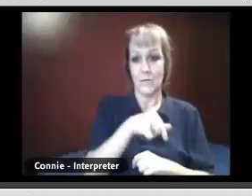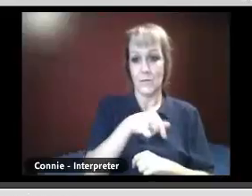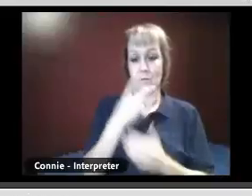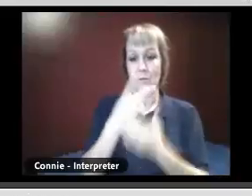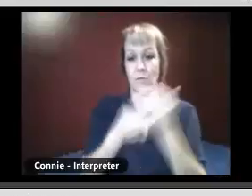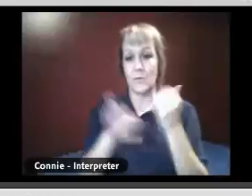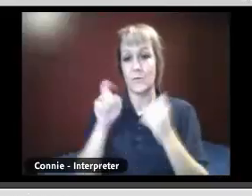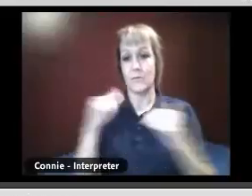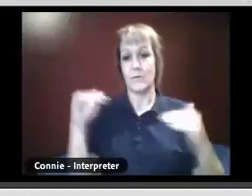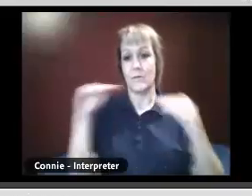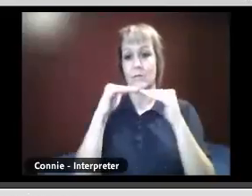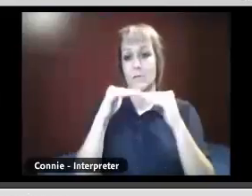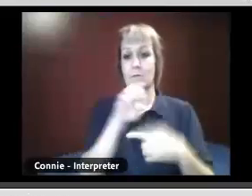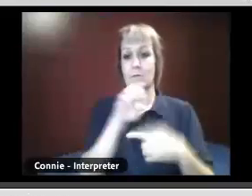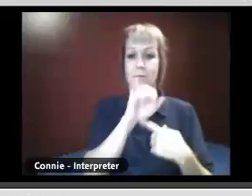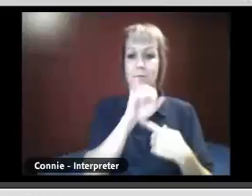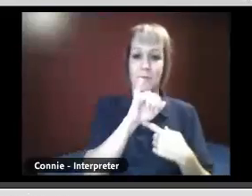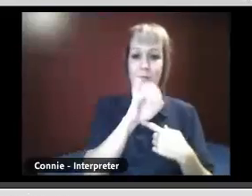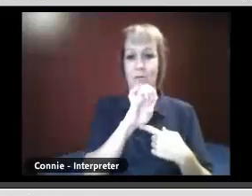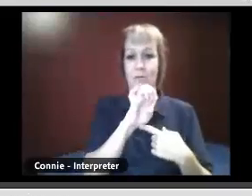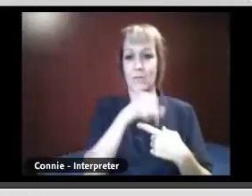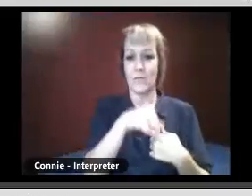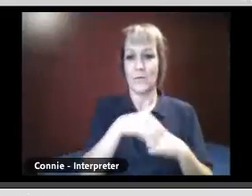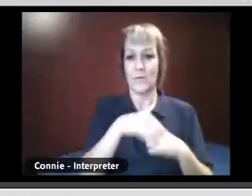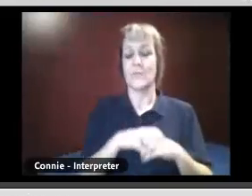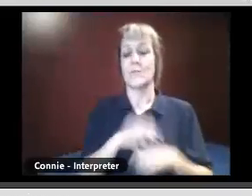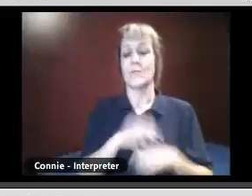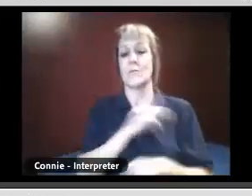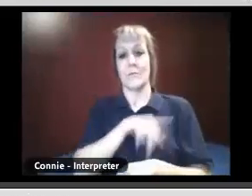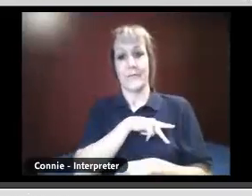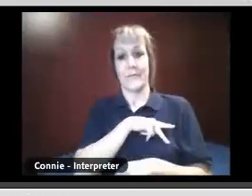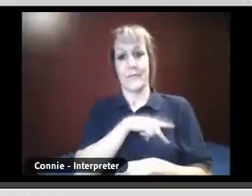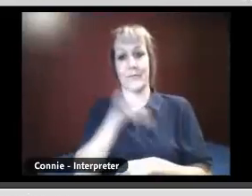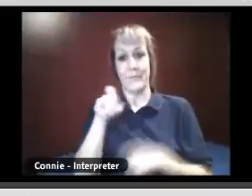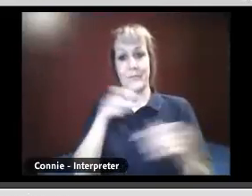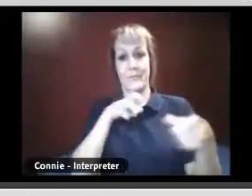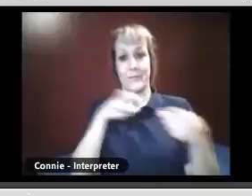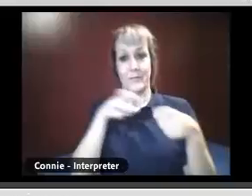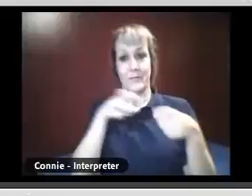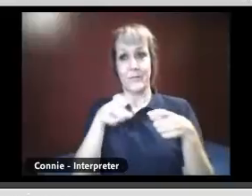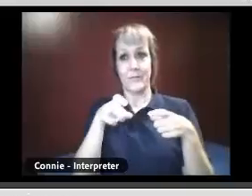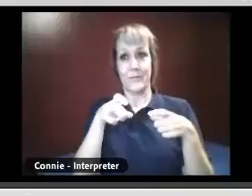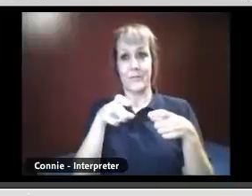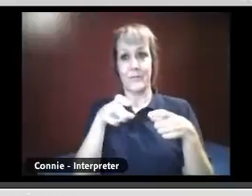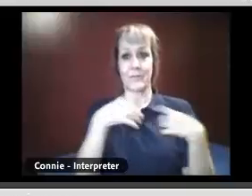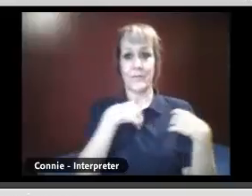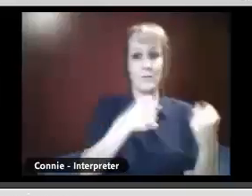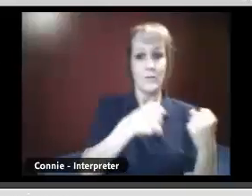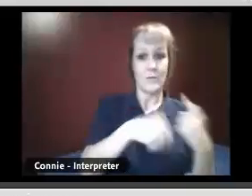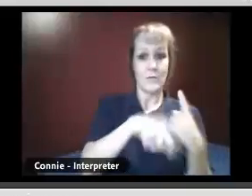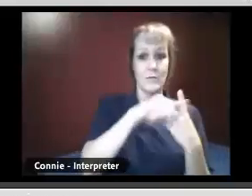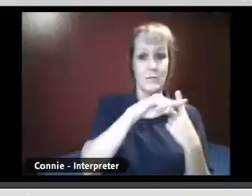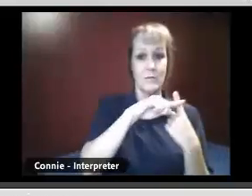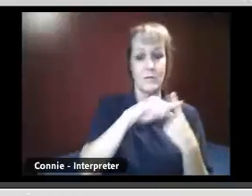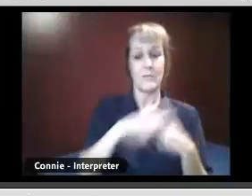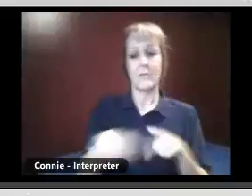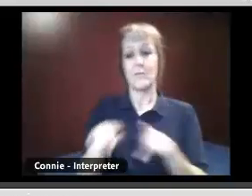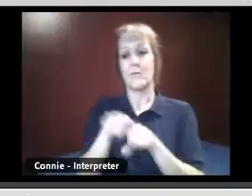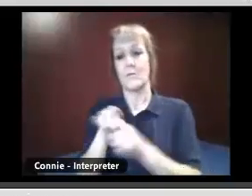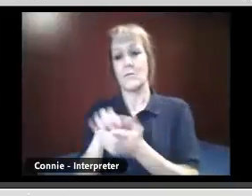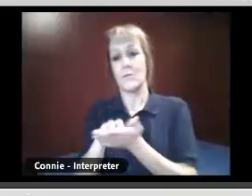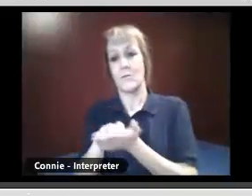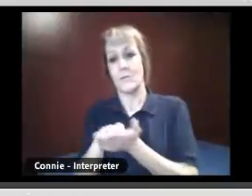or EI, emotional intelligence, and our personality, and the strengths of our personalities, and also those areas that many